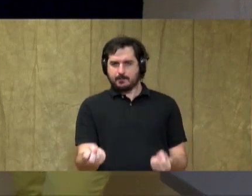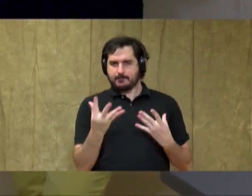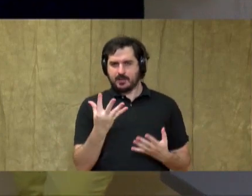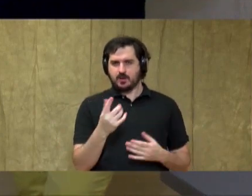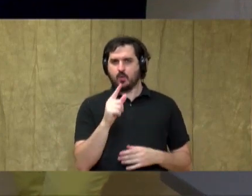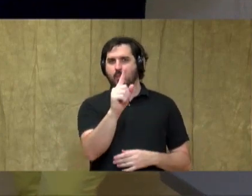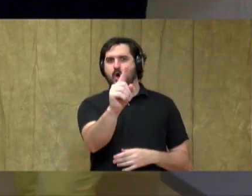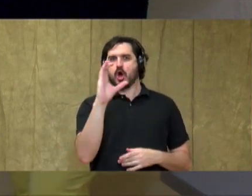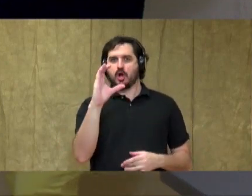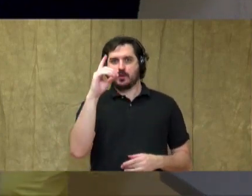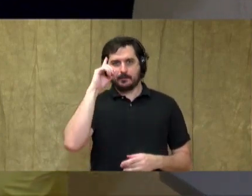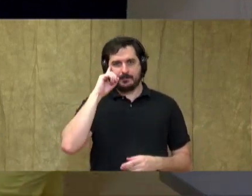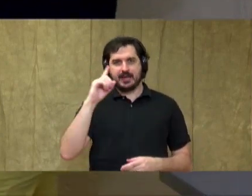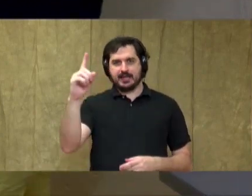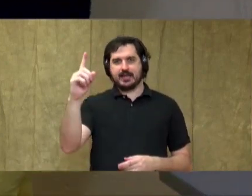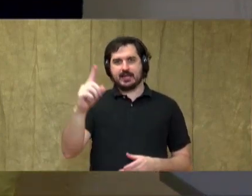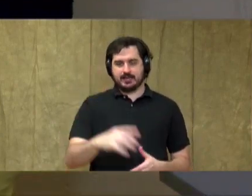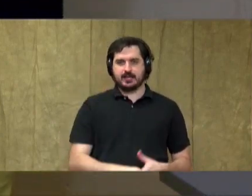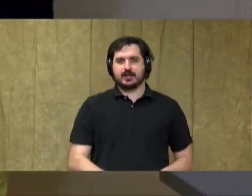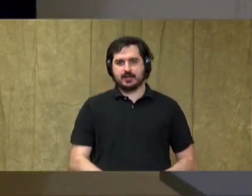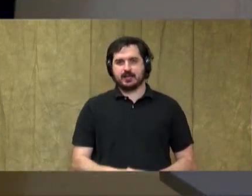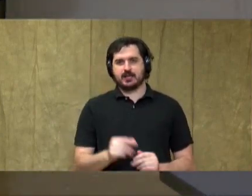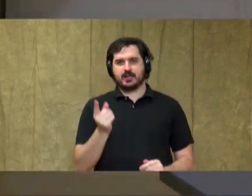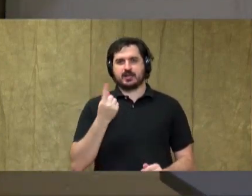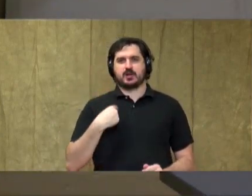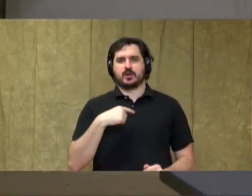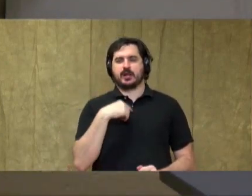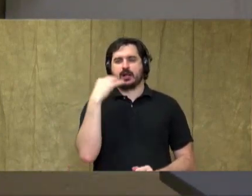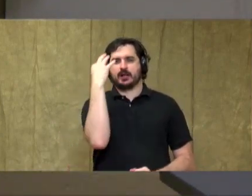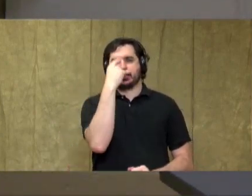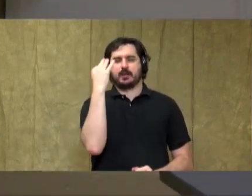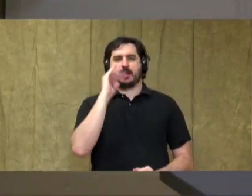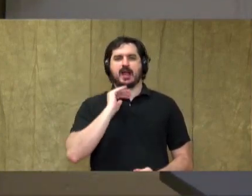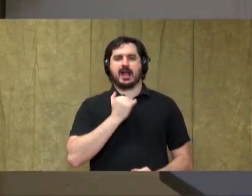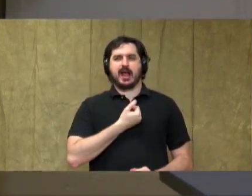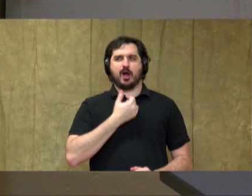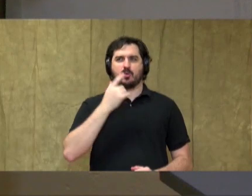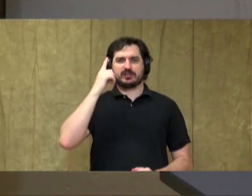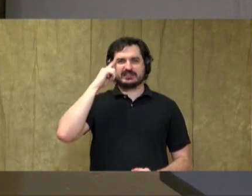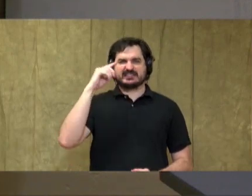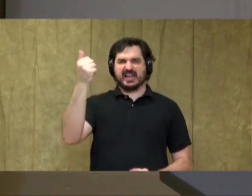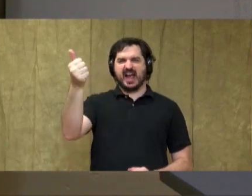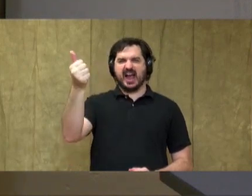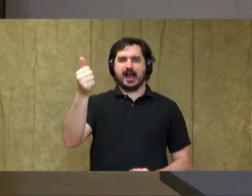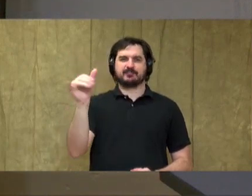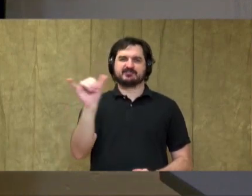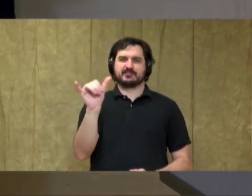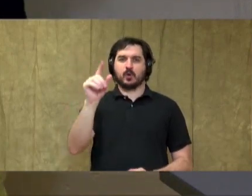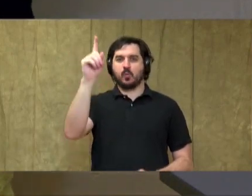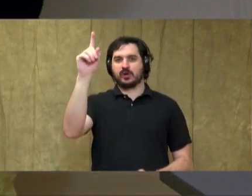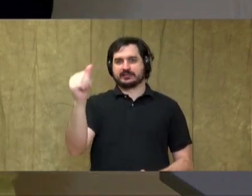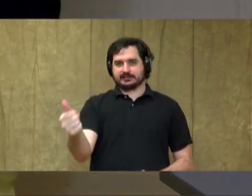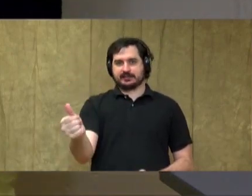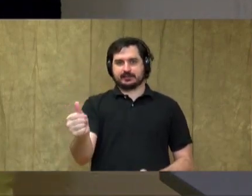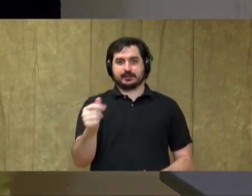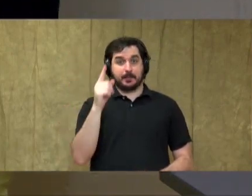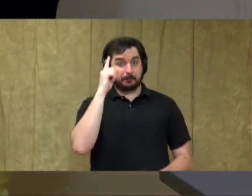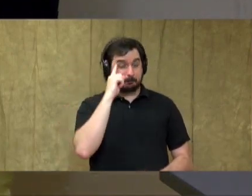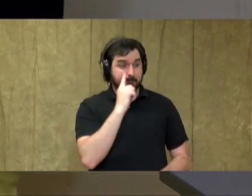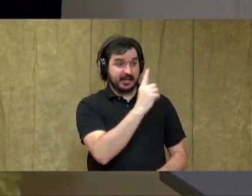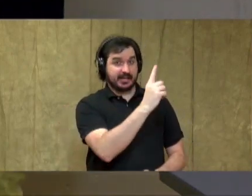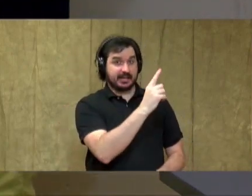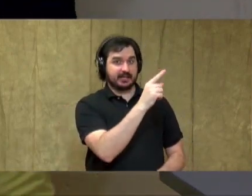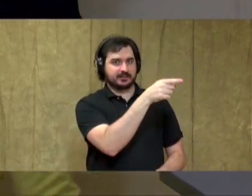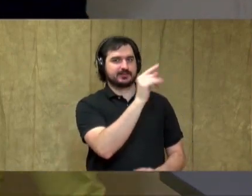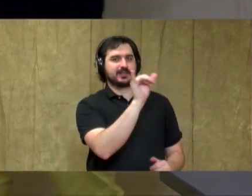100 pennies. So we could think about our dimes as being as our tenths and our pennies being